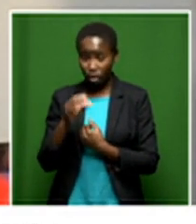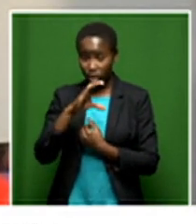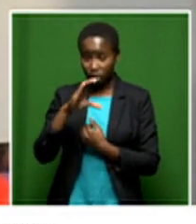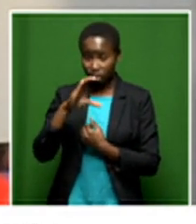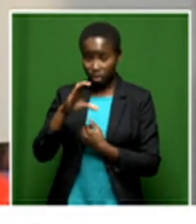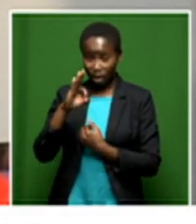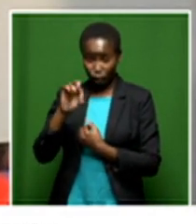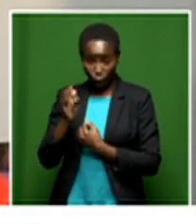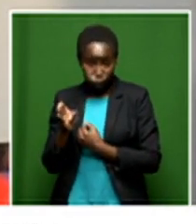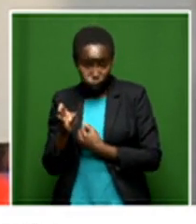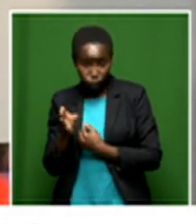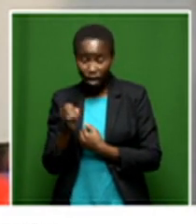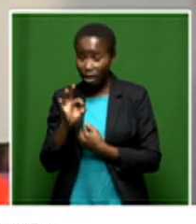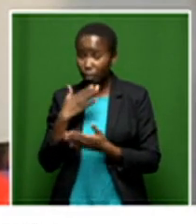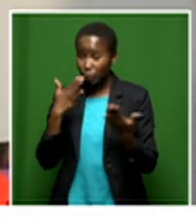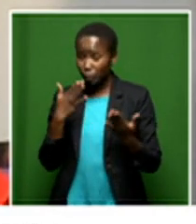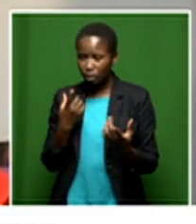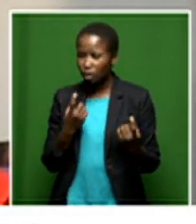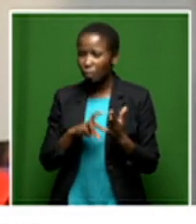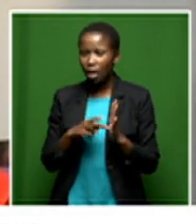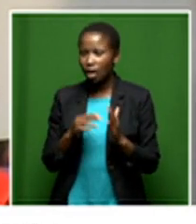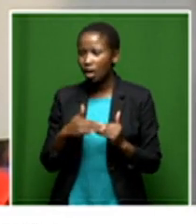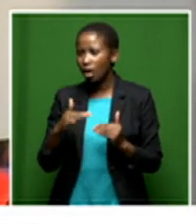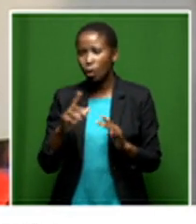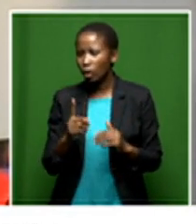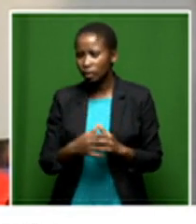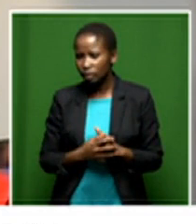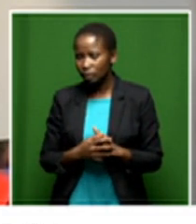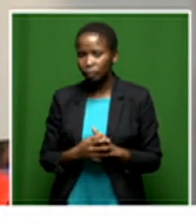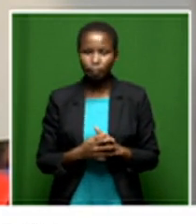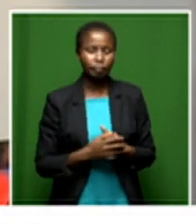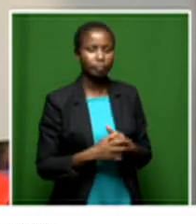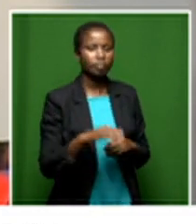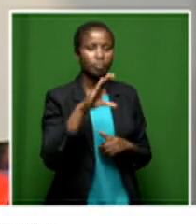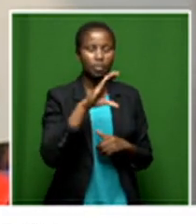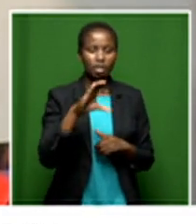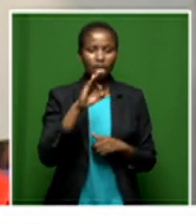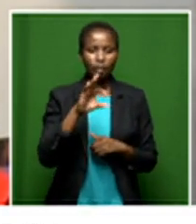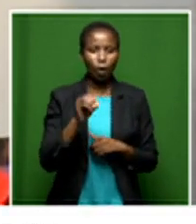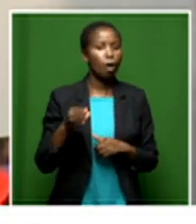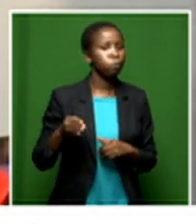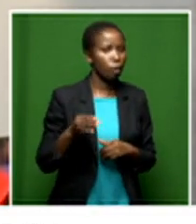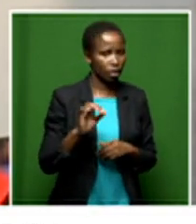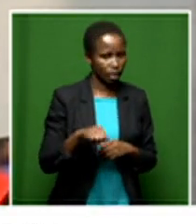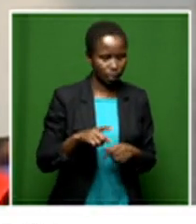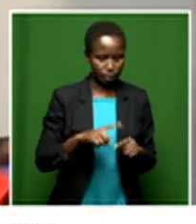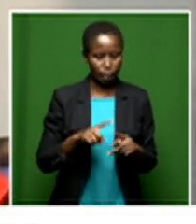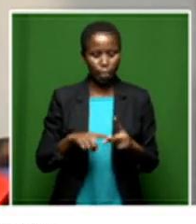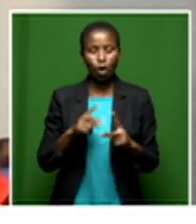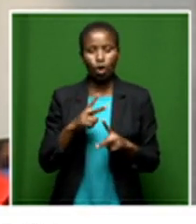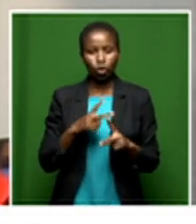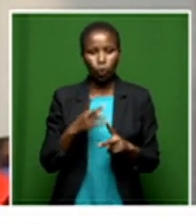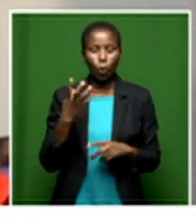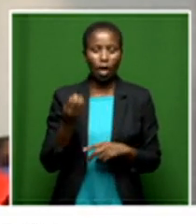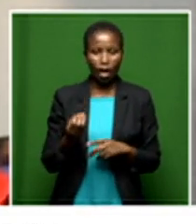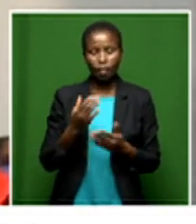If not, what is the plan? We have an acting chief financial officer at this point. We already have a short list on the